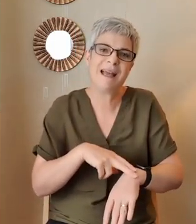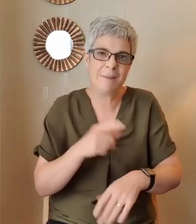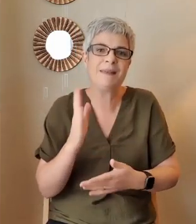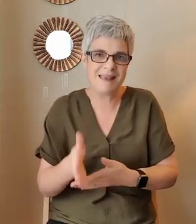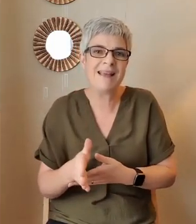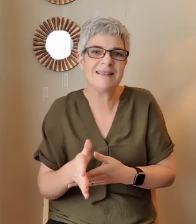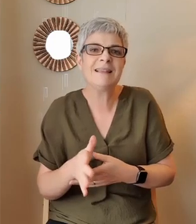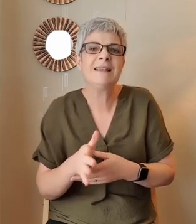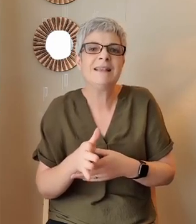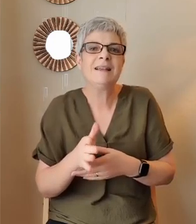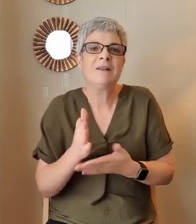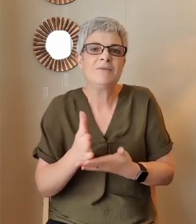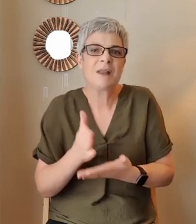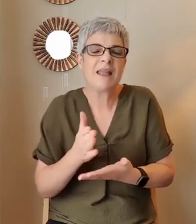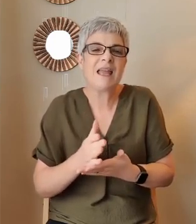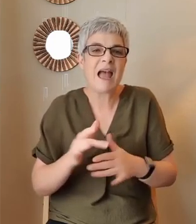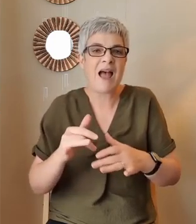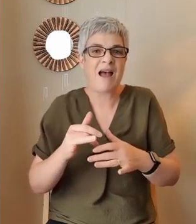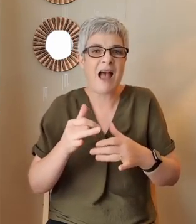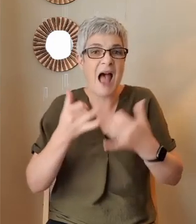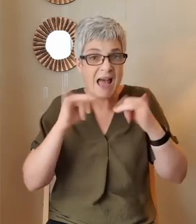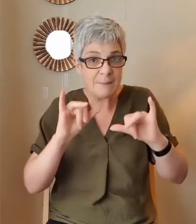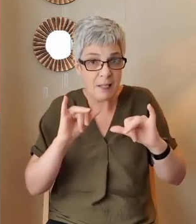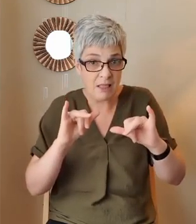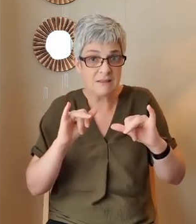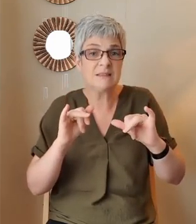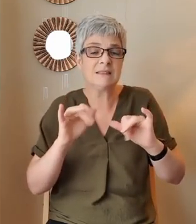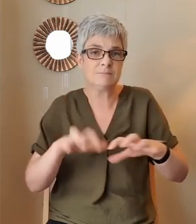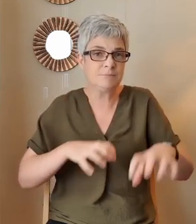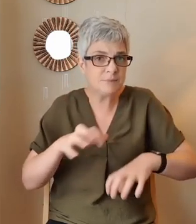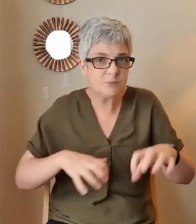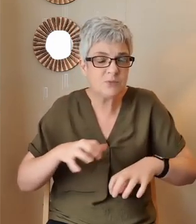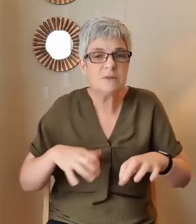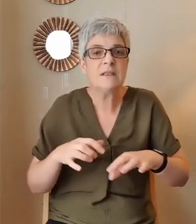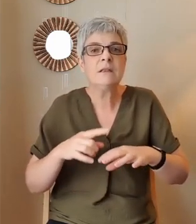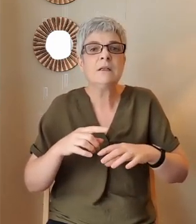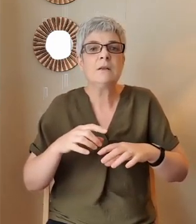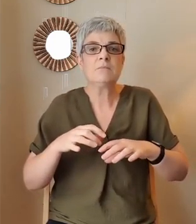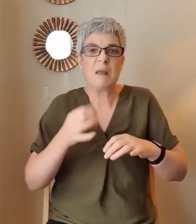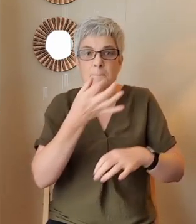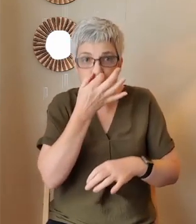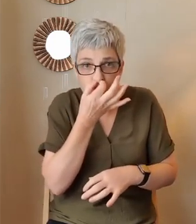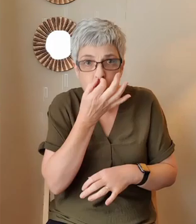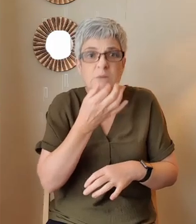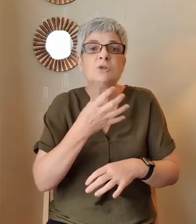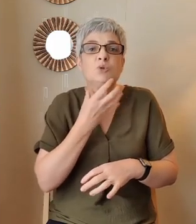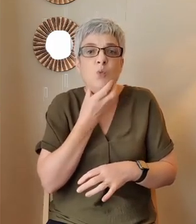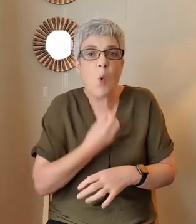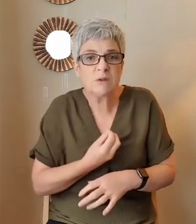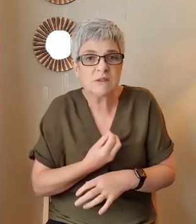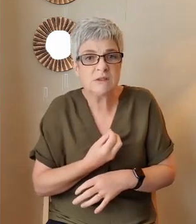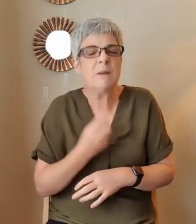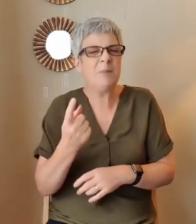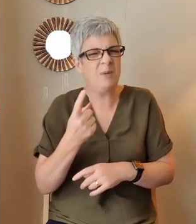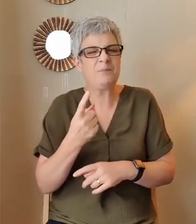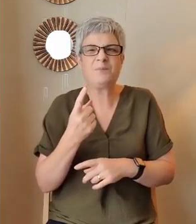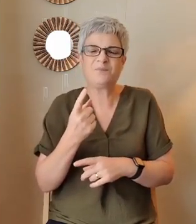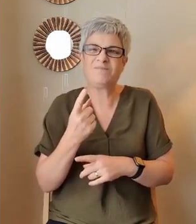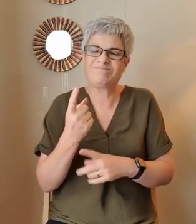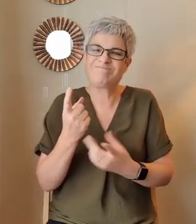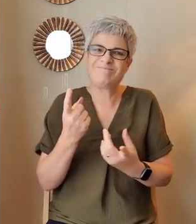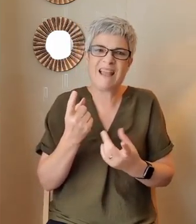were sacrifices with animals, with the blood of bulls and goats. But these were but pointers to what